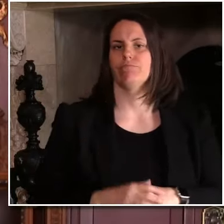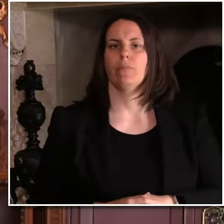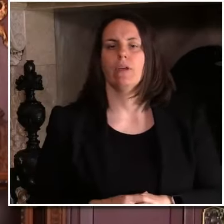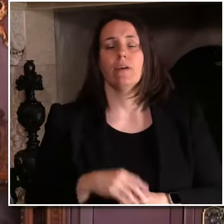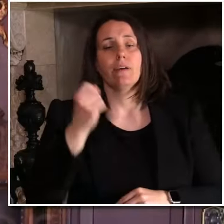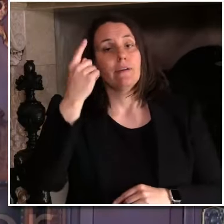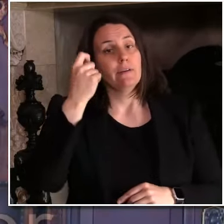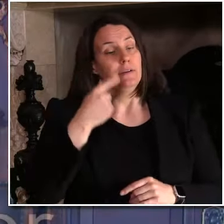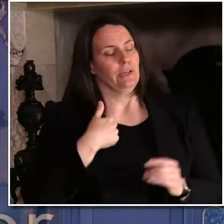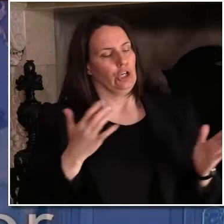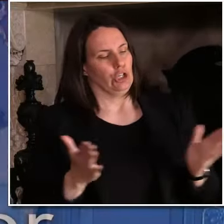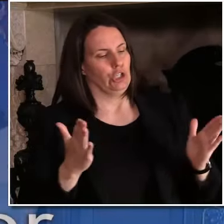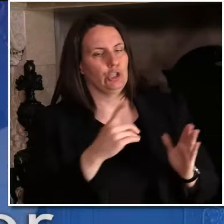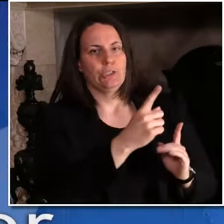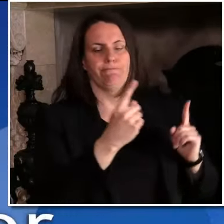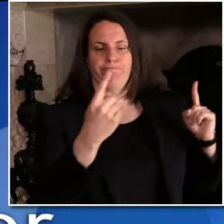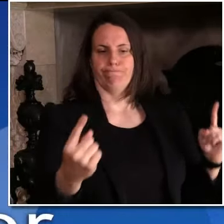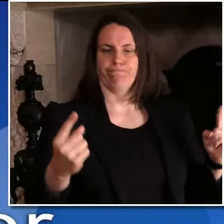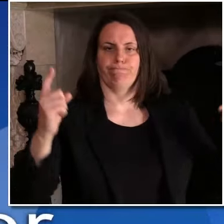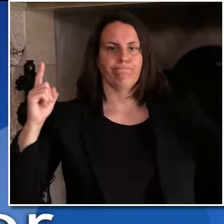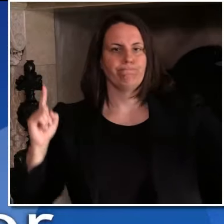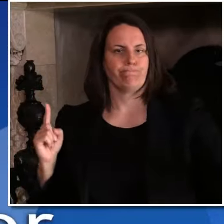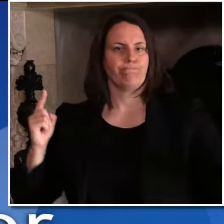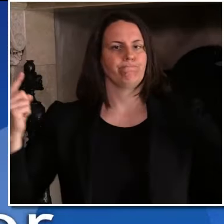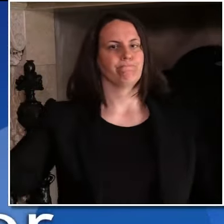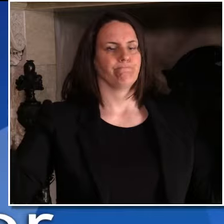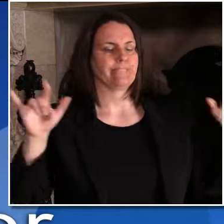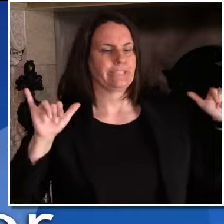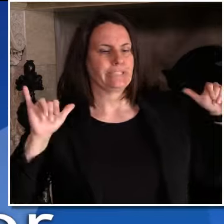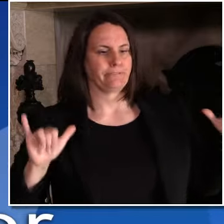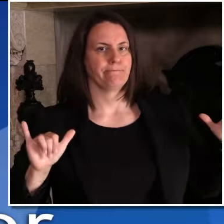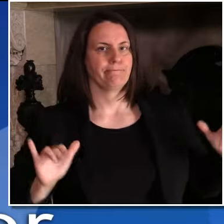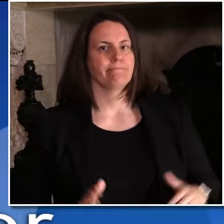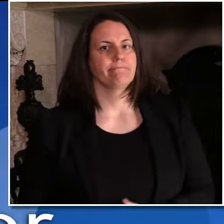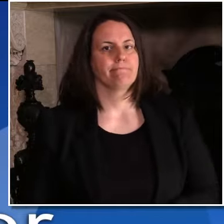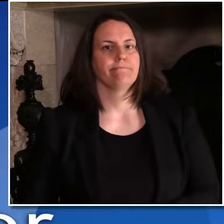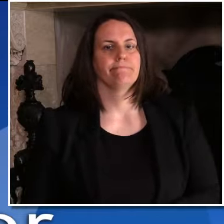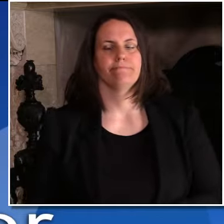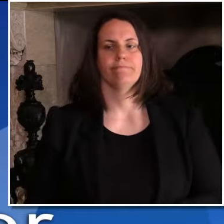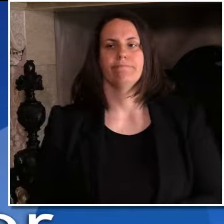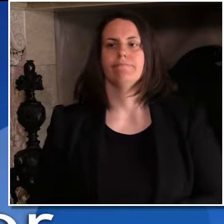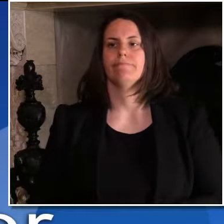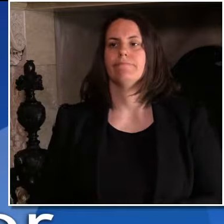Thank you. Now to Ben Meyer from WXPR Radio in Rhinelander. Ben?